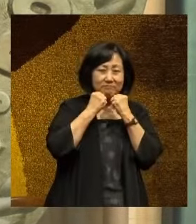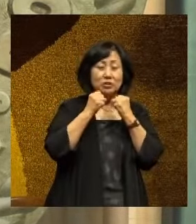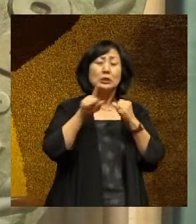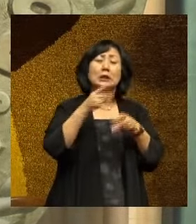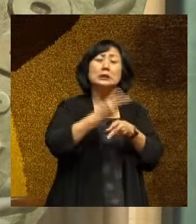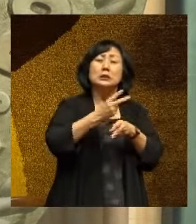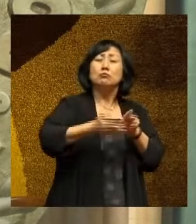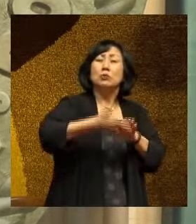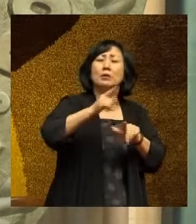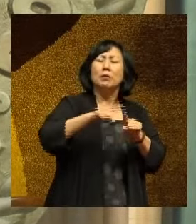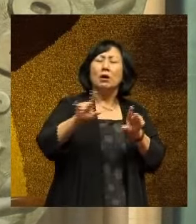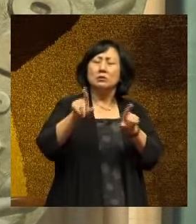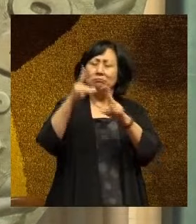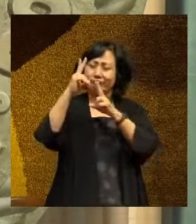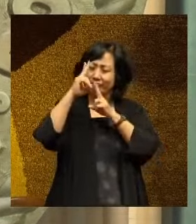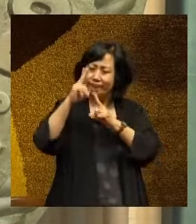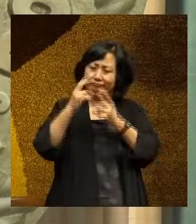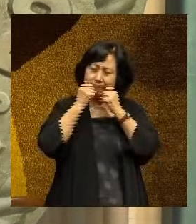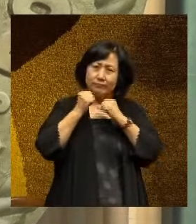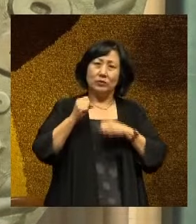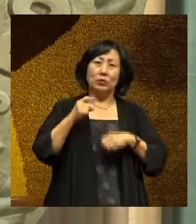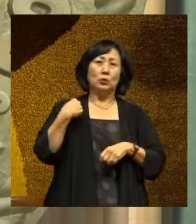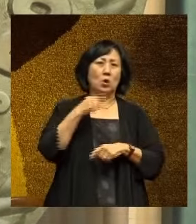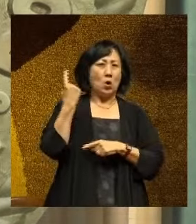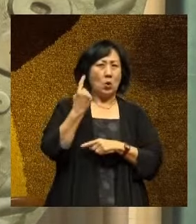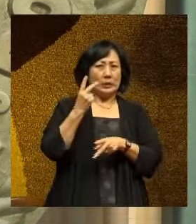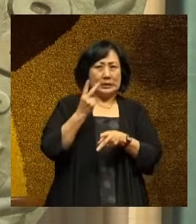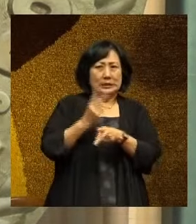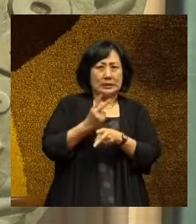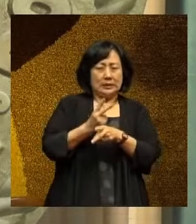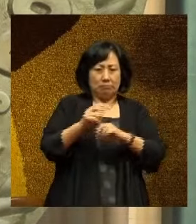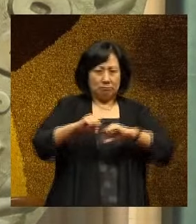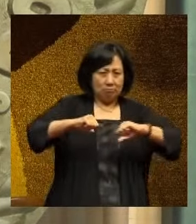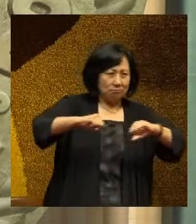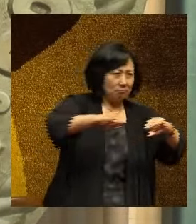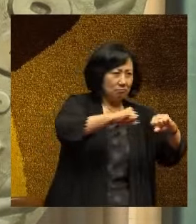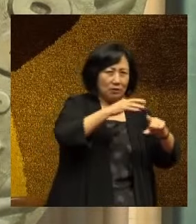That's why we've always been so protective of the environment.